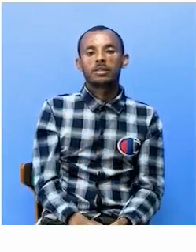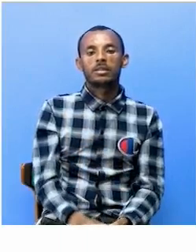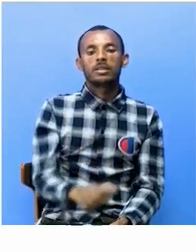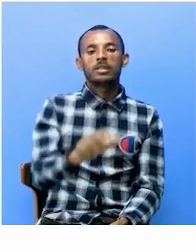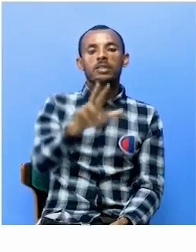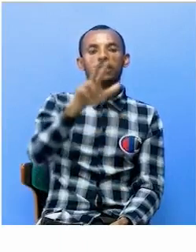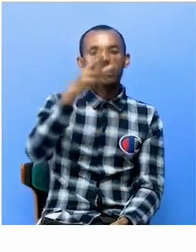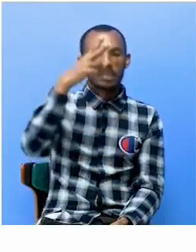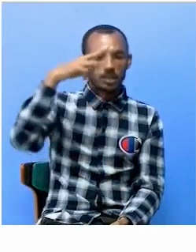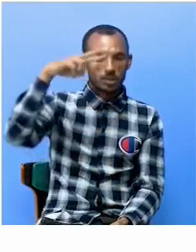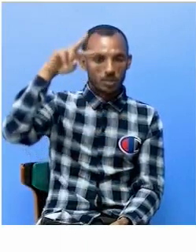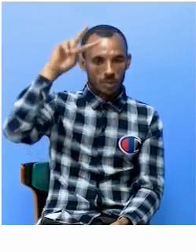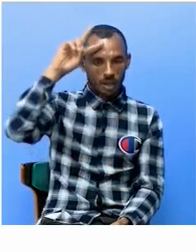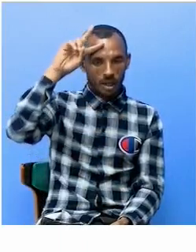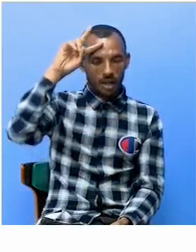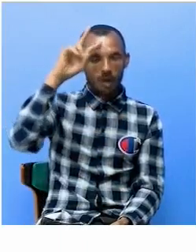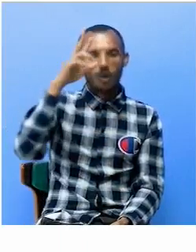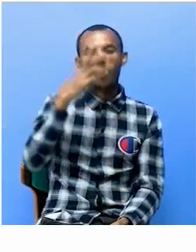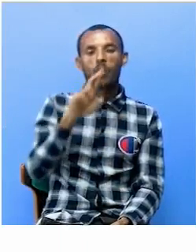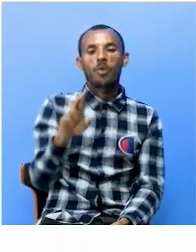3 square or